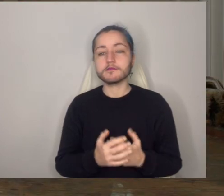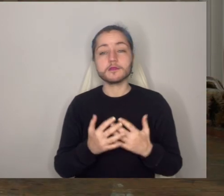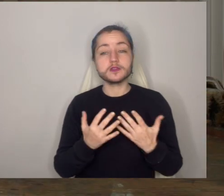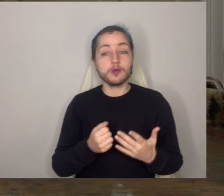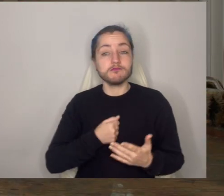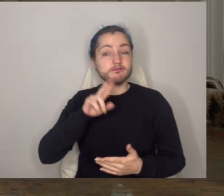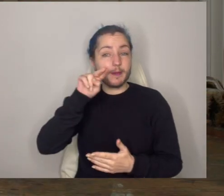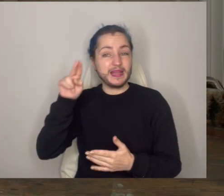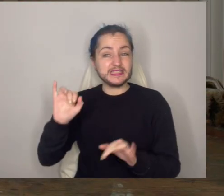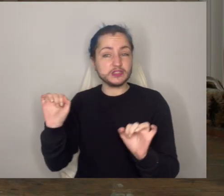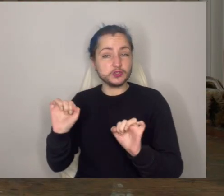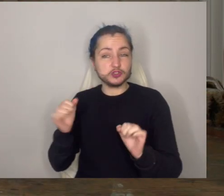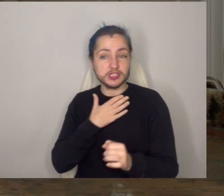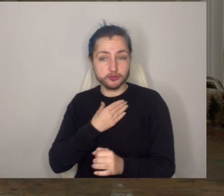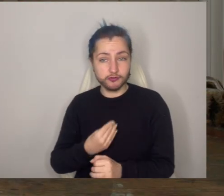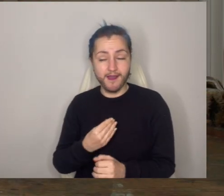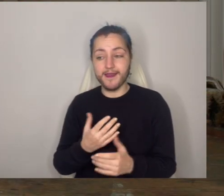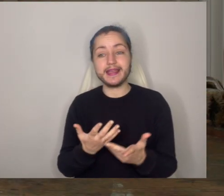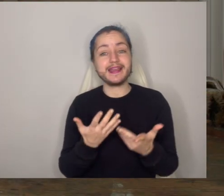solid